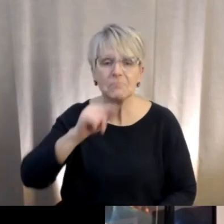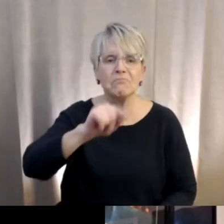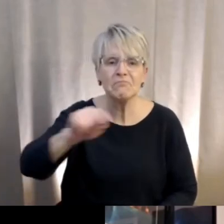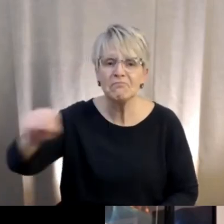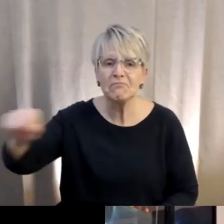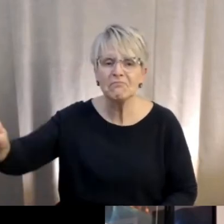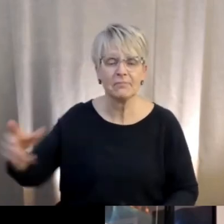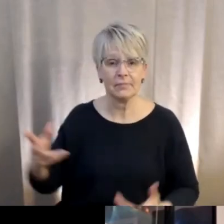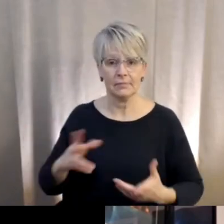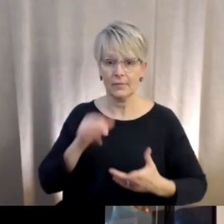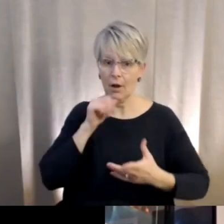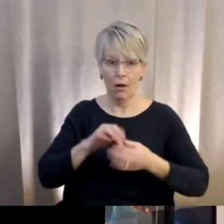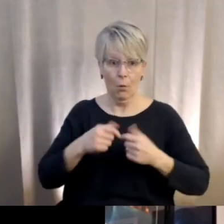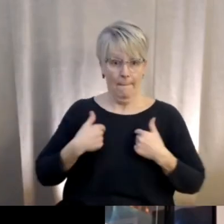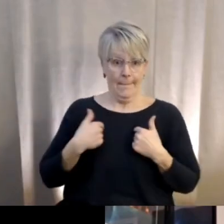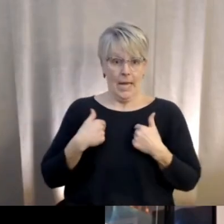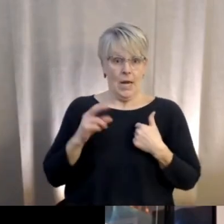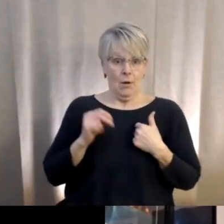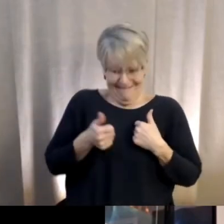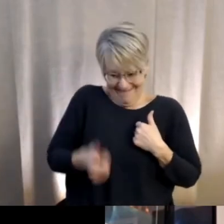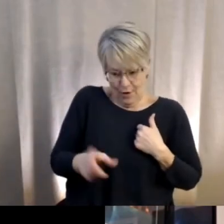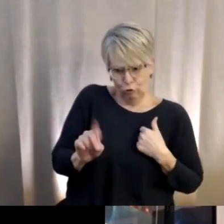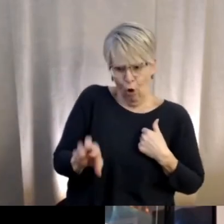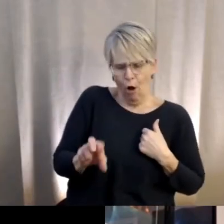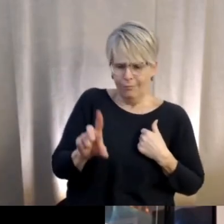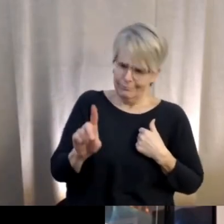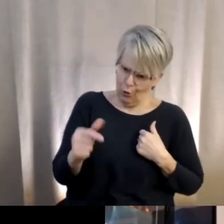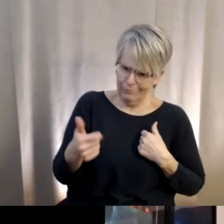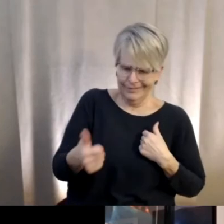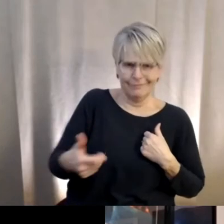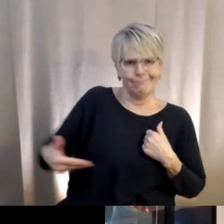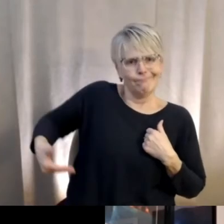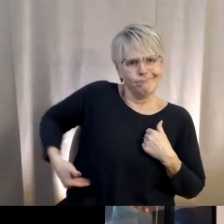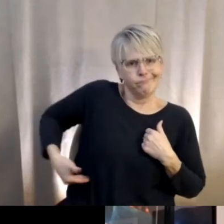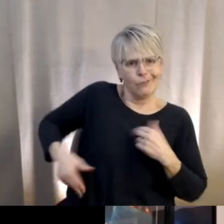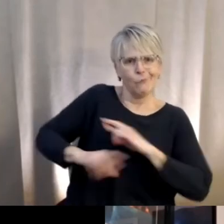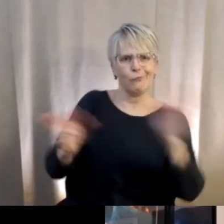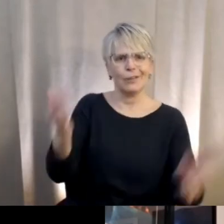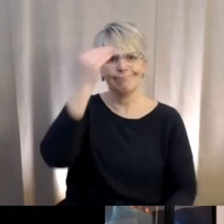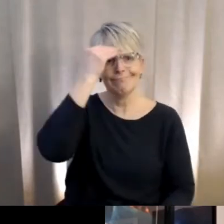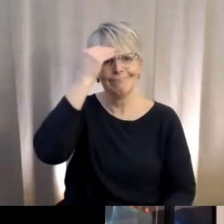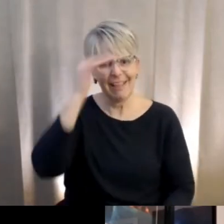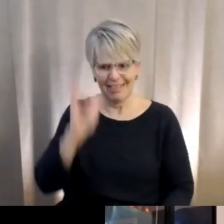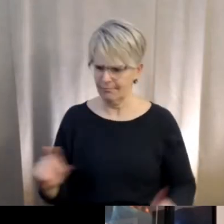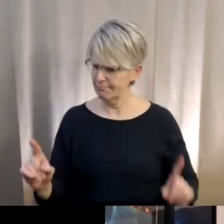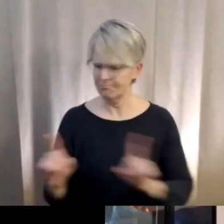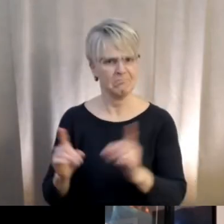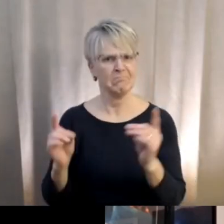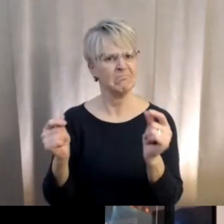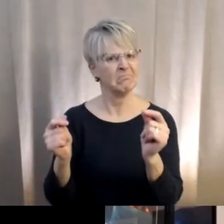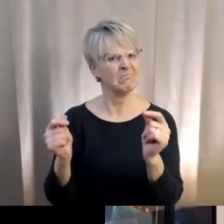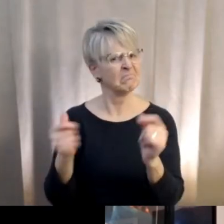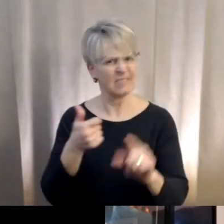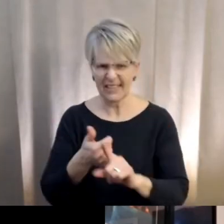wasn't anything to do with me. It's just the dog came and for this person, for whatever reason, it knew something